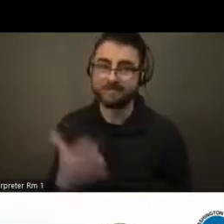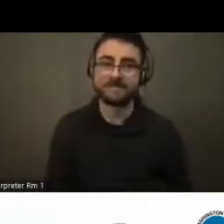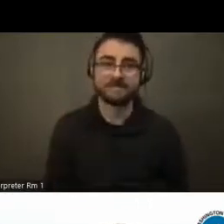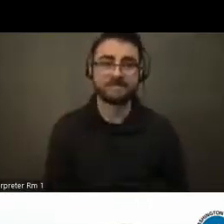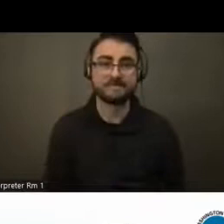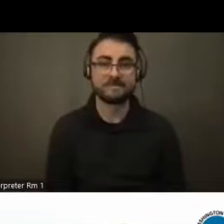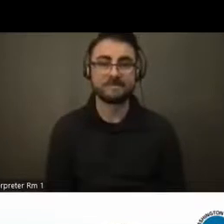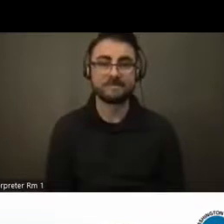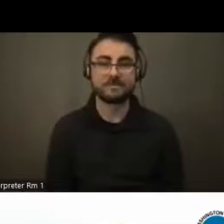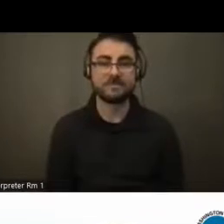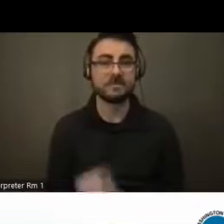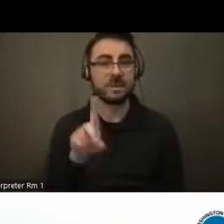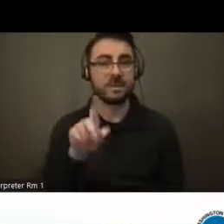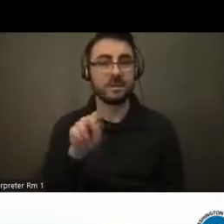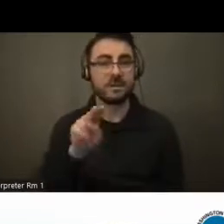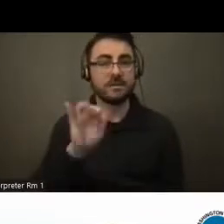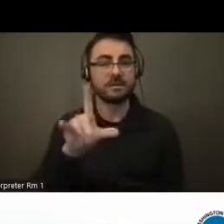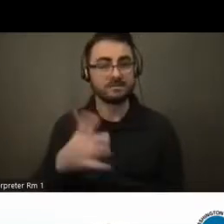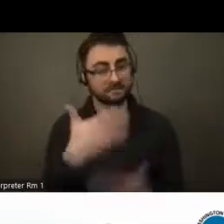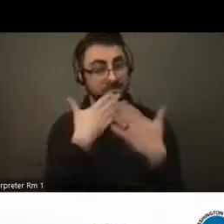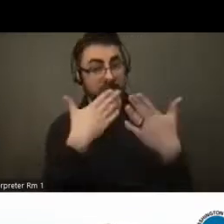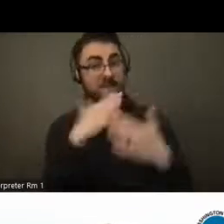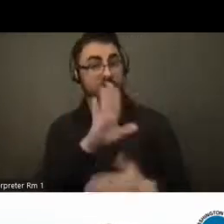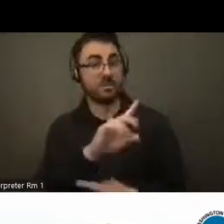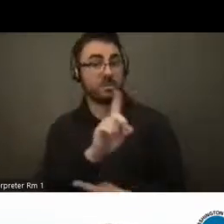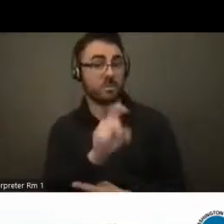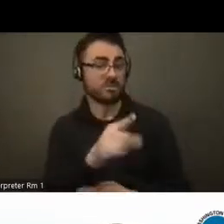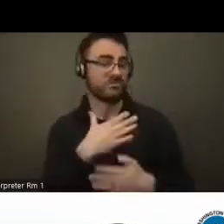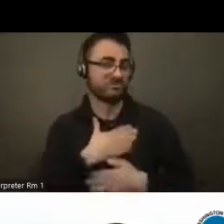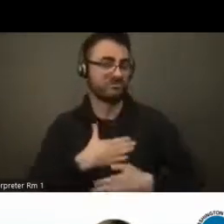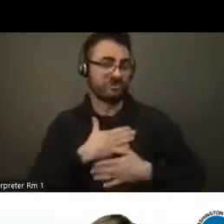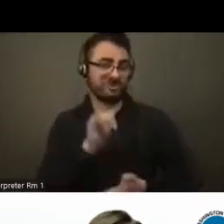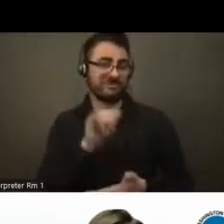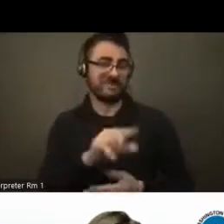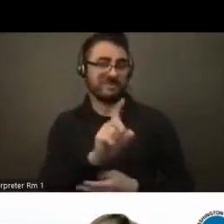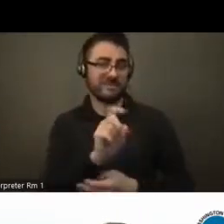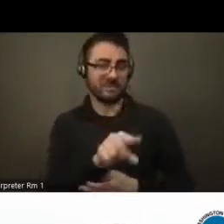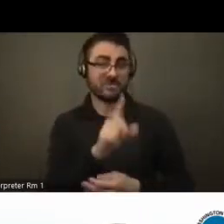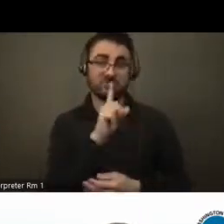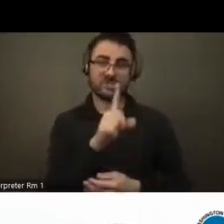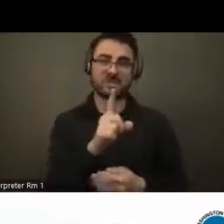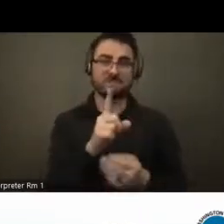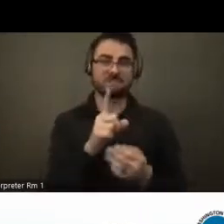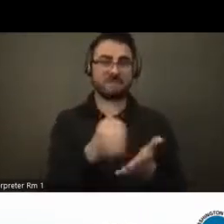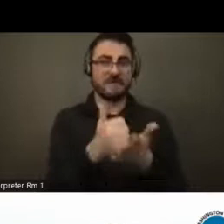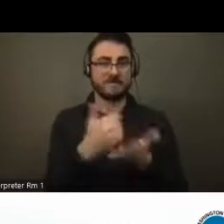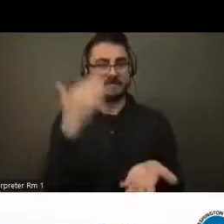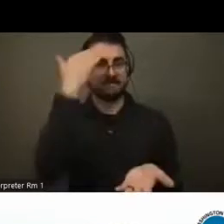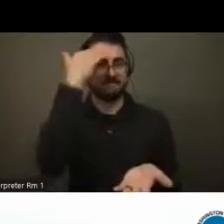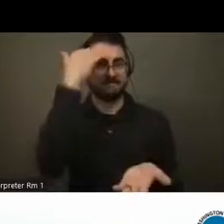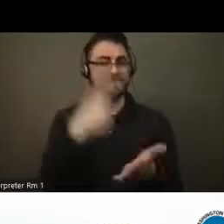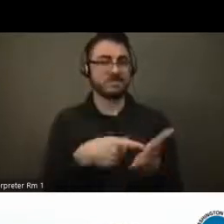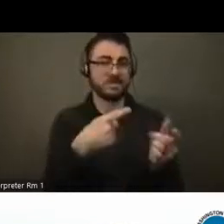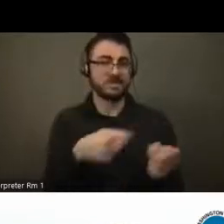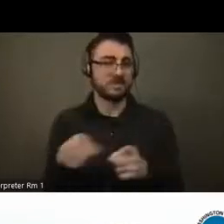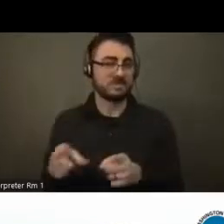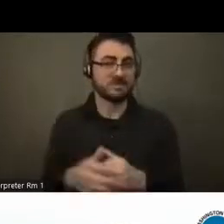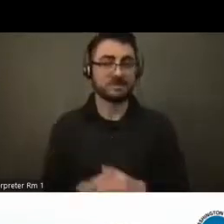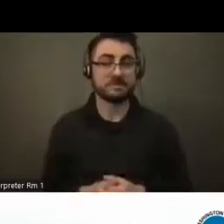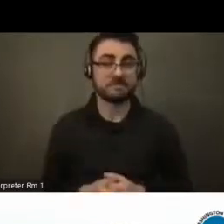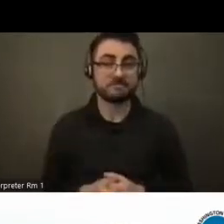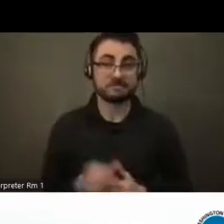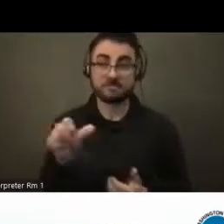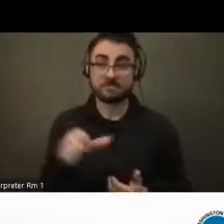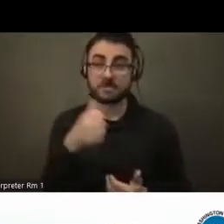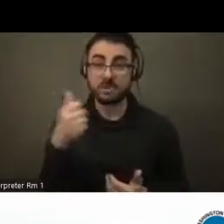Thank you so much for your question. We really appreciate it. Insightful and lots going on there. So do we have any other